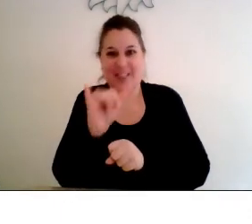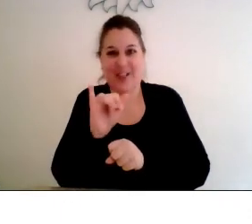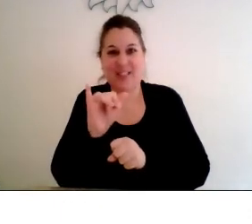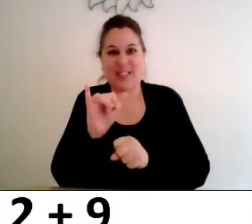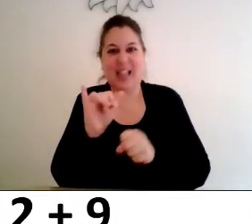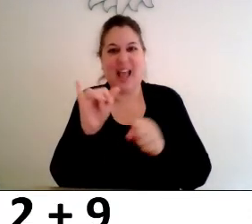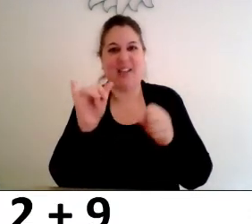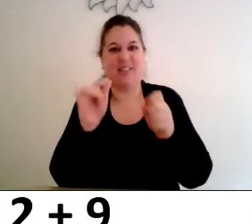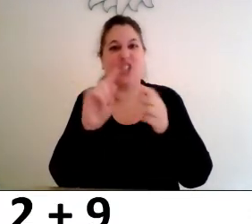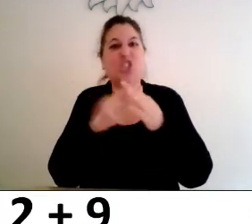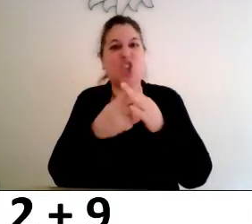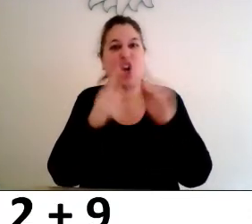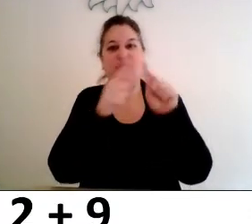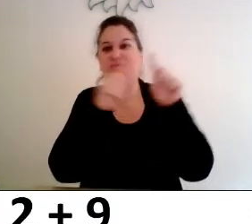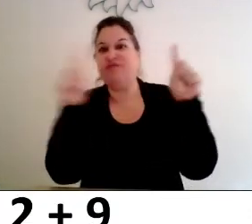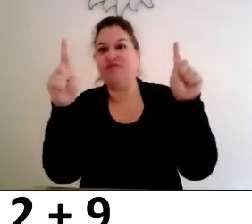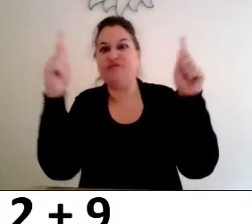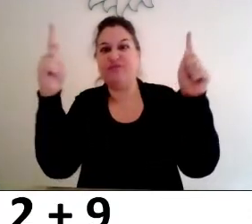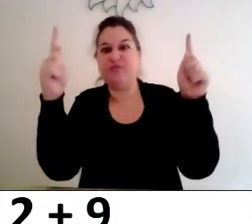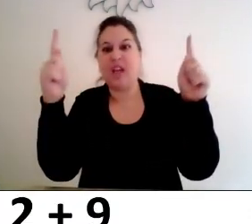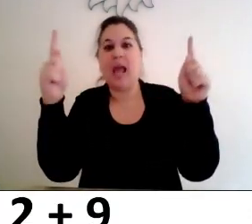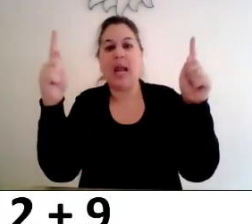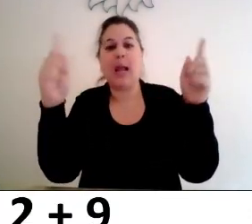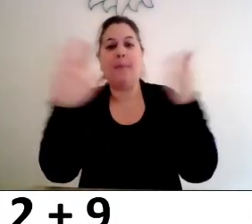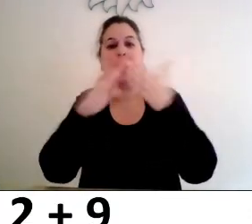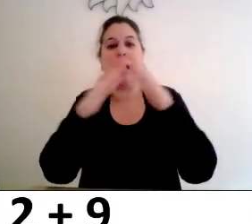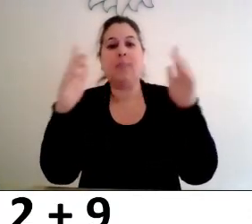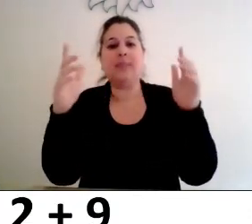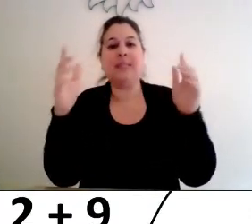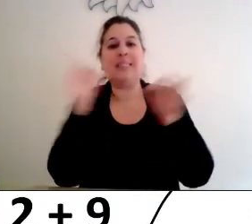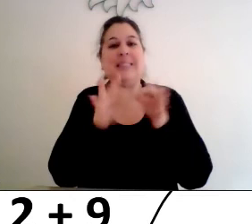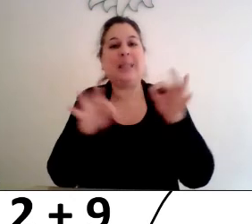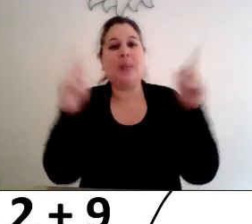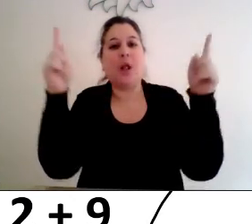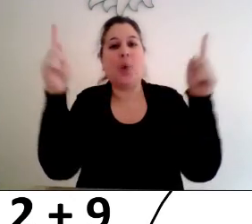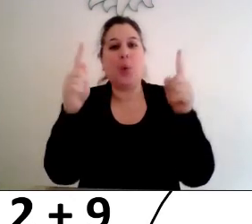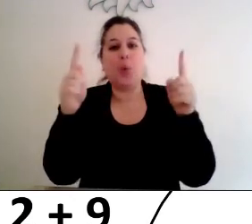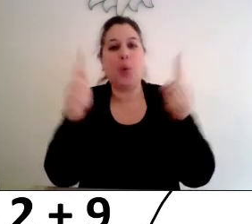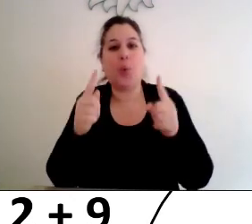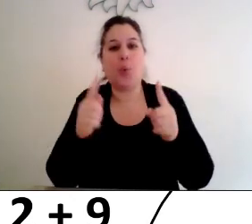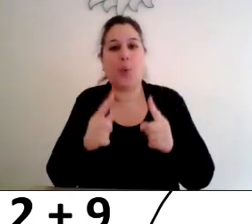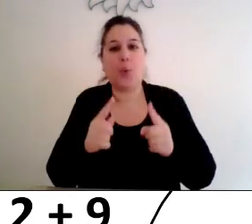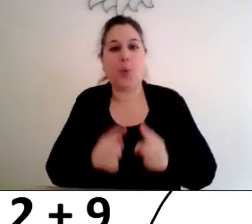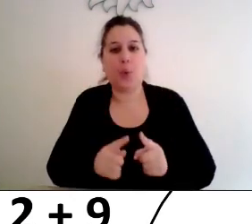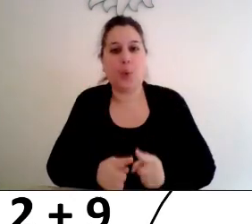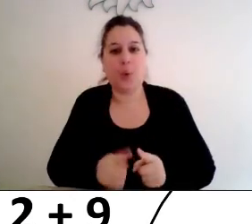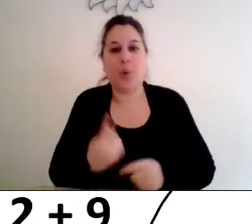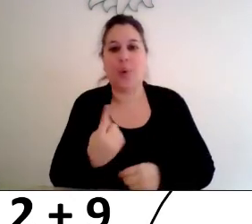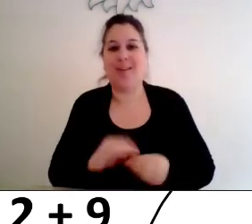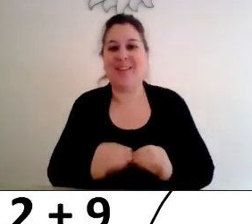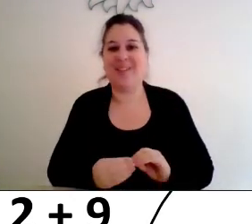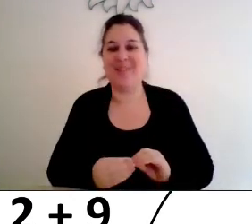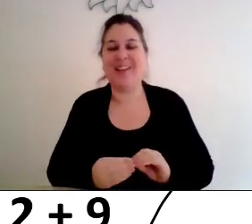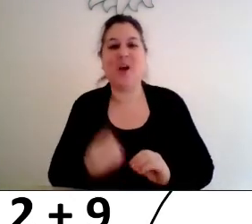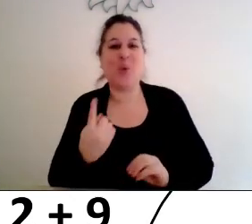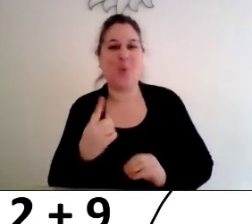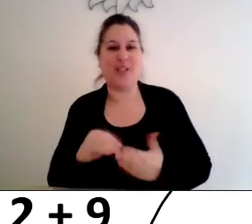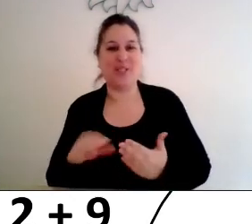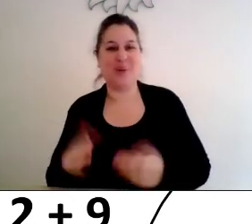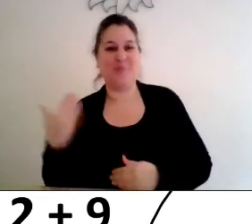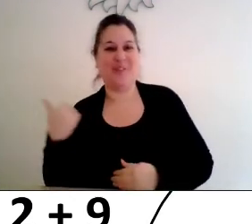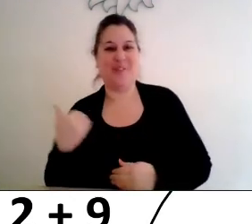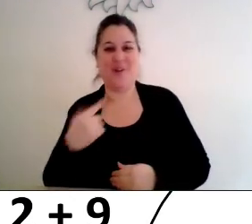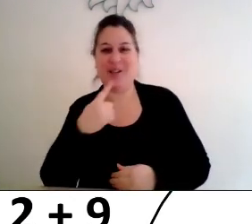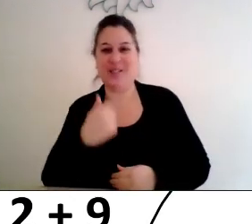every problem that we did, we always drew triangles to remind ourselves, oh yeah, it's supposed to simplify to